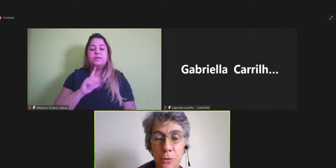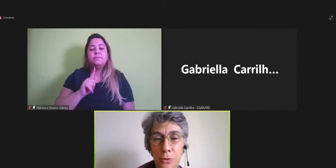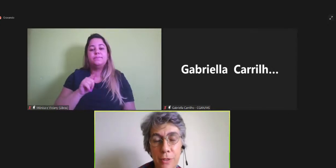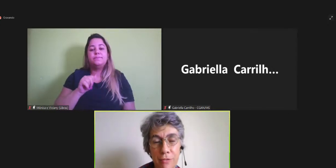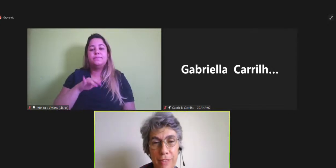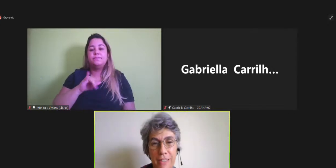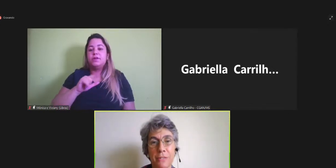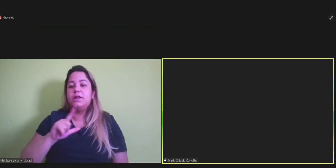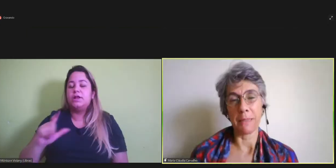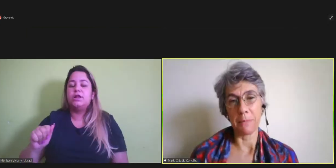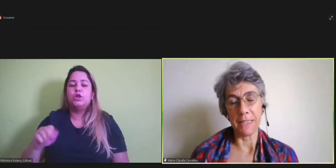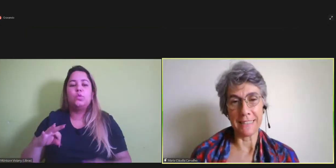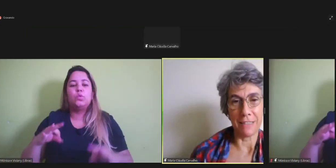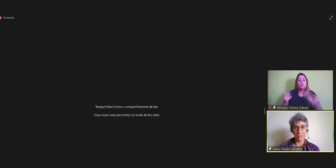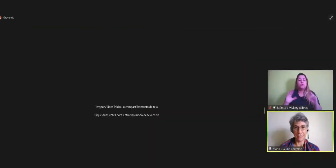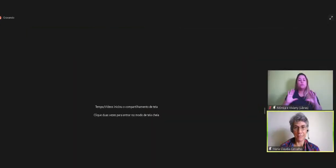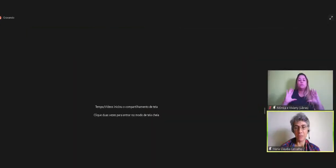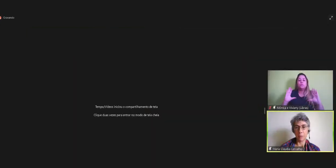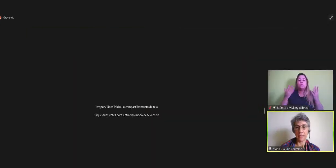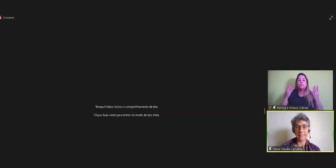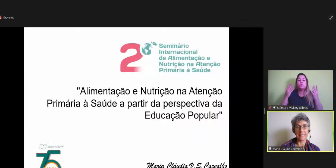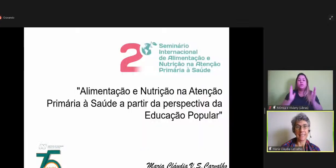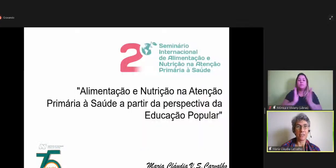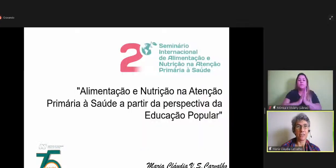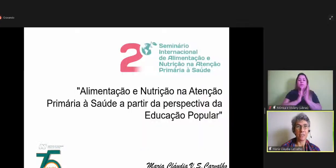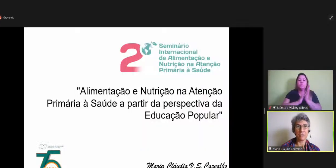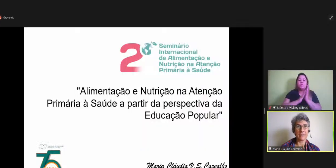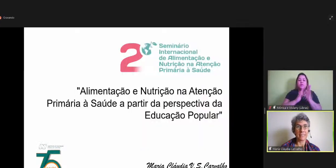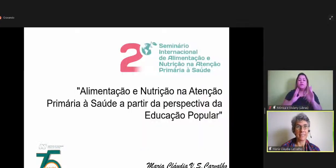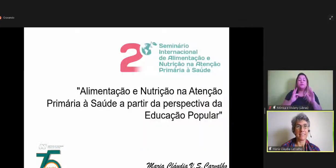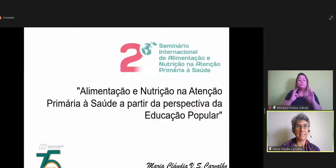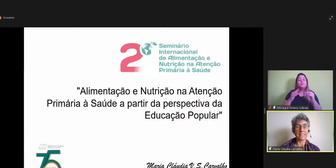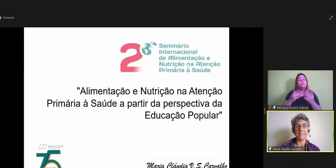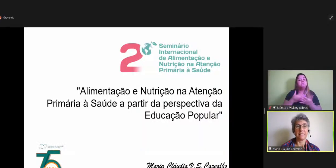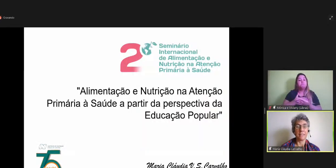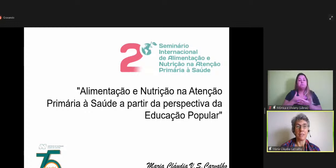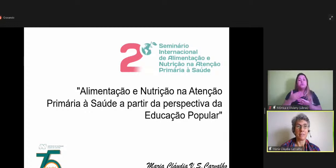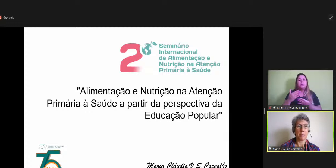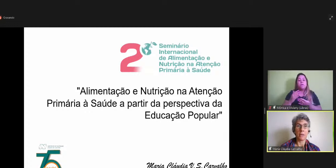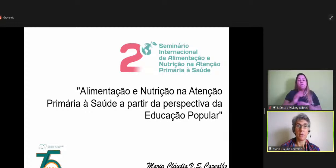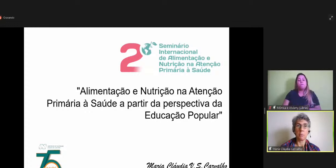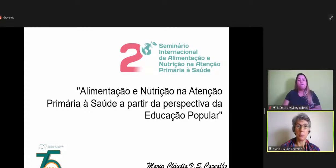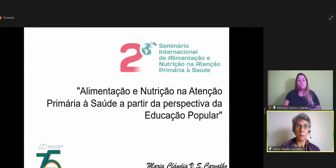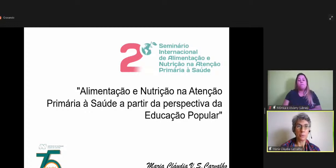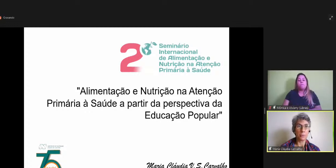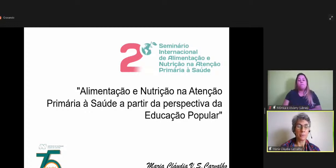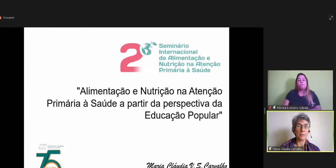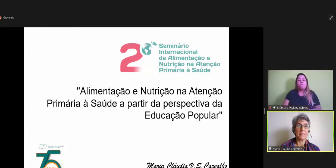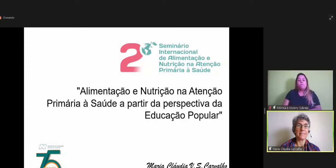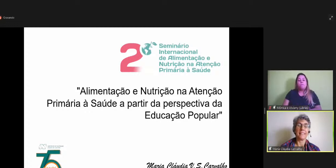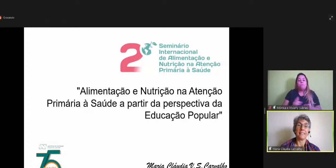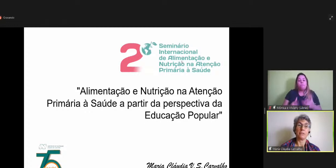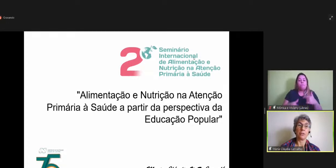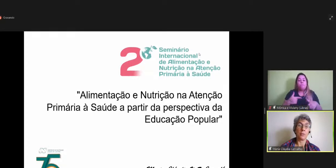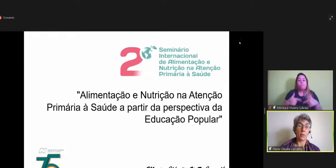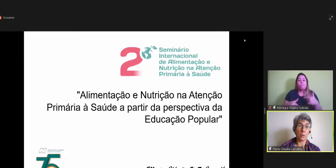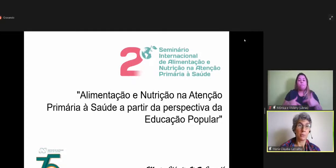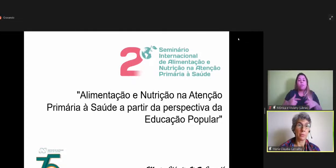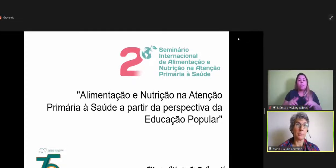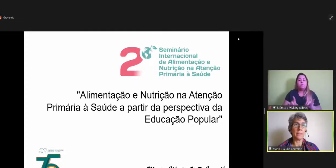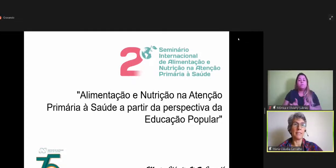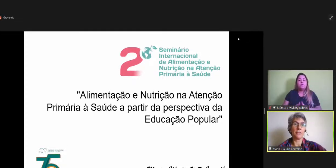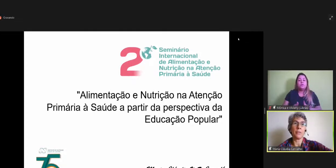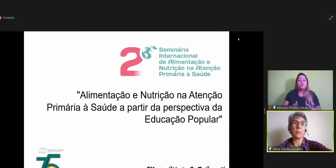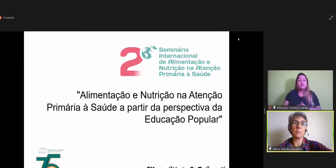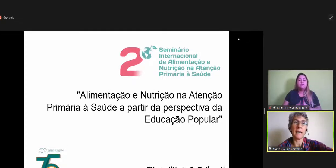Thank you, Gabrielle, and everyone in the event. I'd like to congratulate you for this initiative. With such